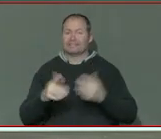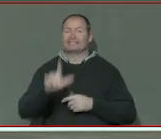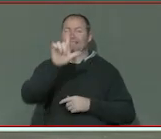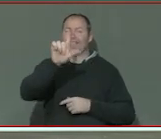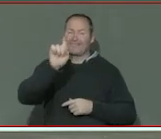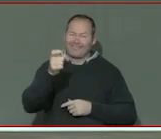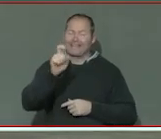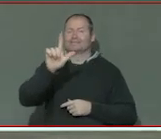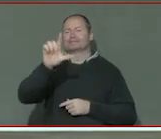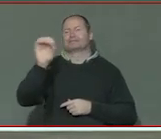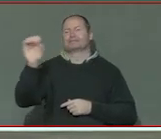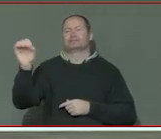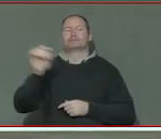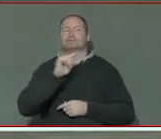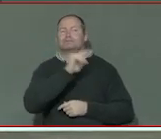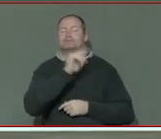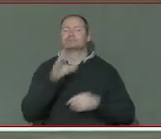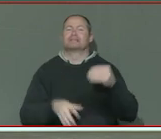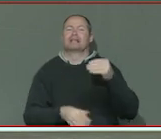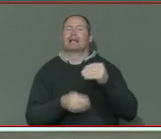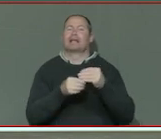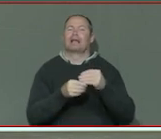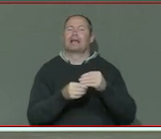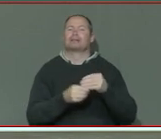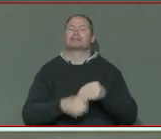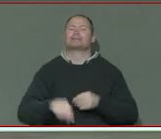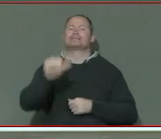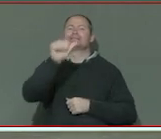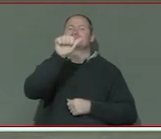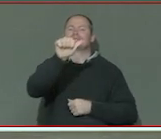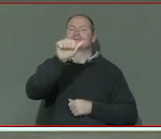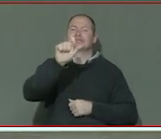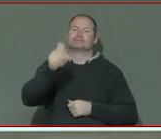7,700. So they still need to add another